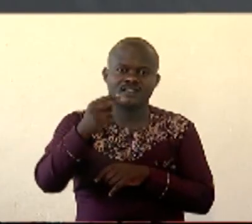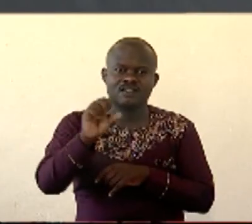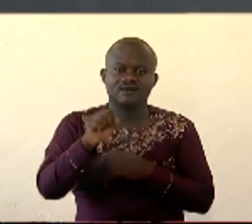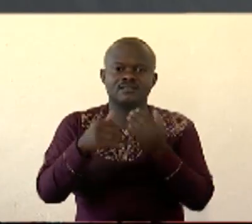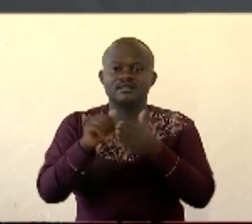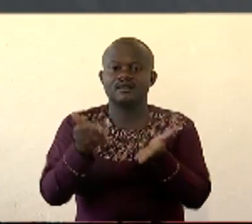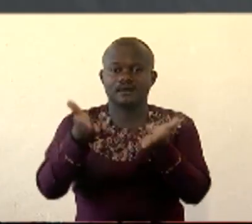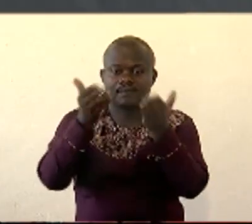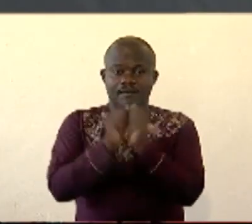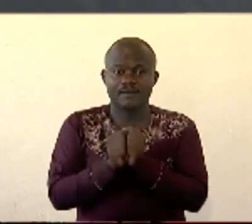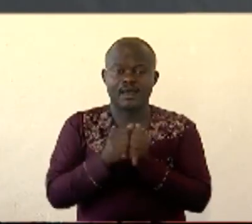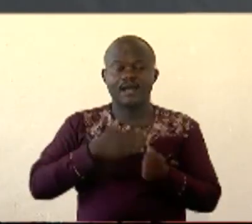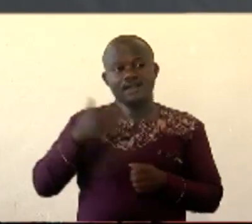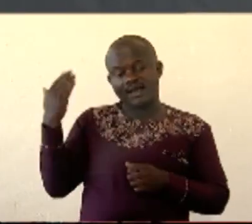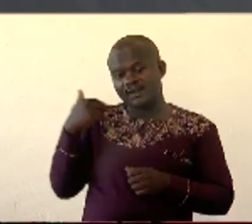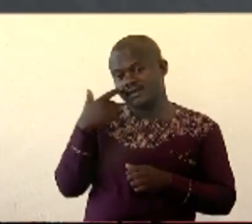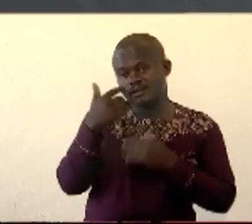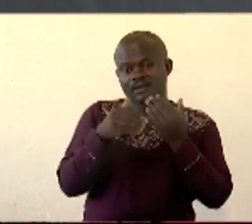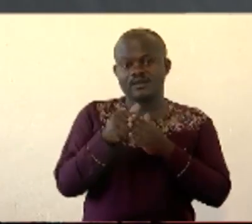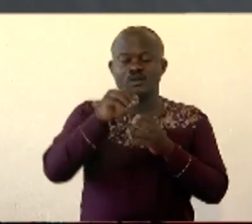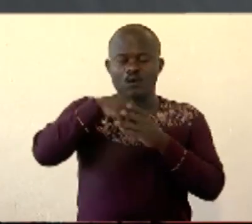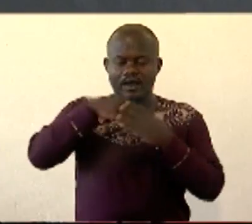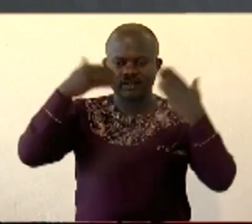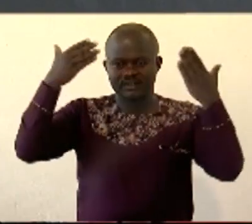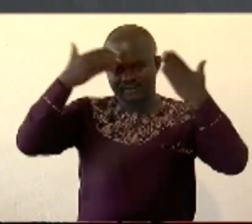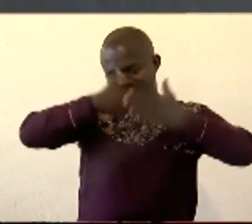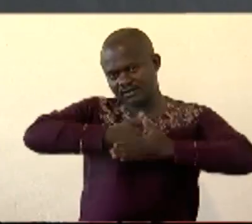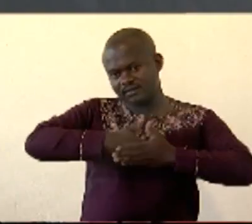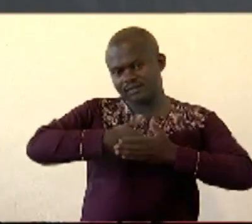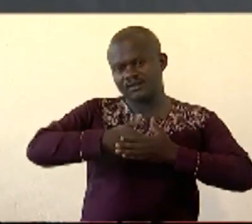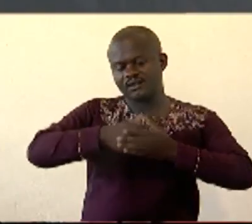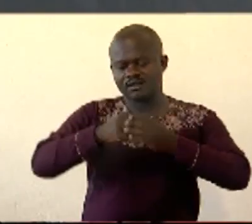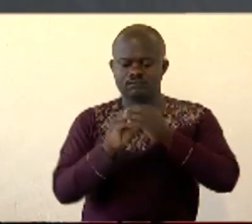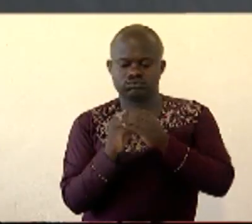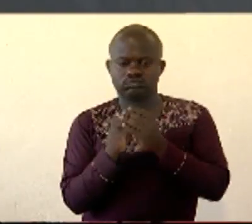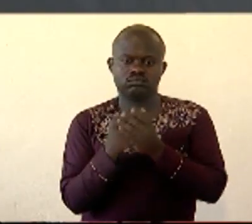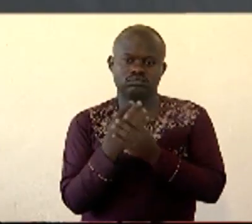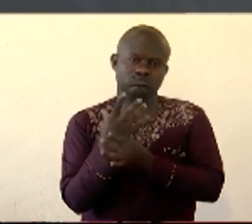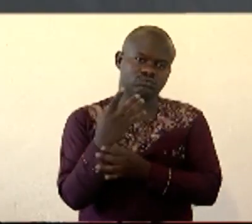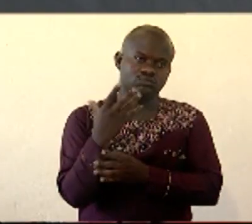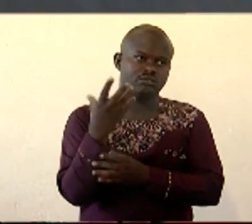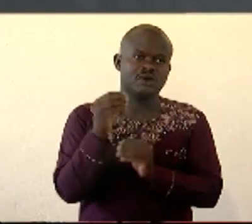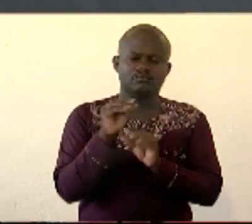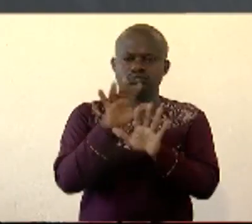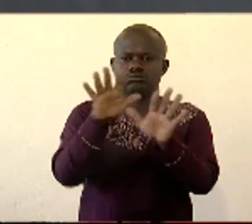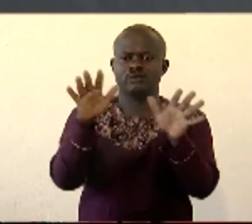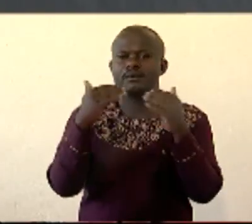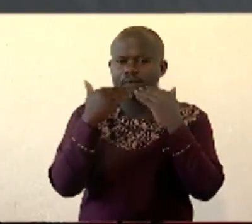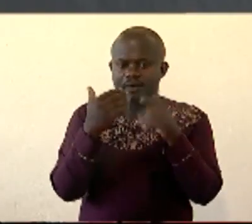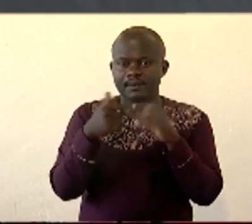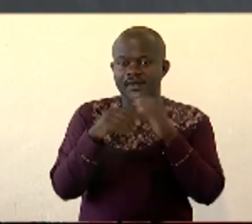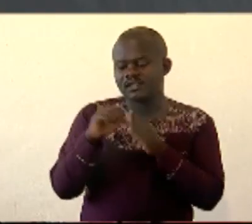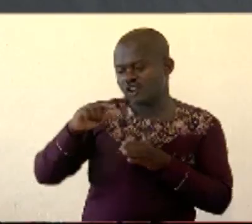I said, during darkness, the plant cannot photosynthesize at all. But in low